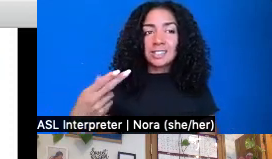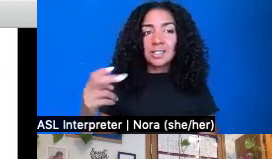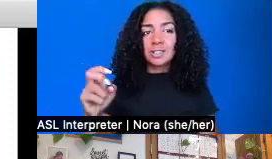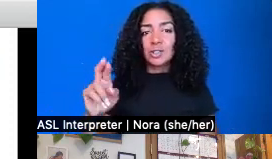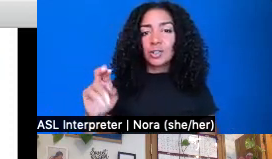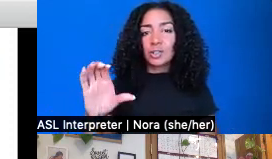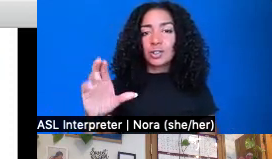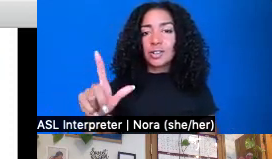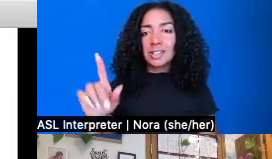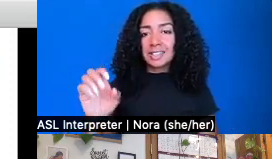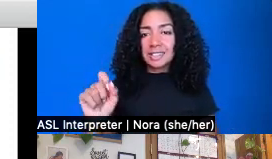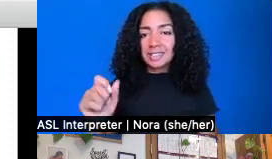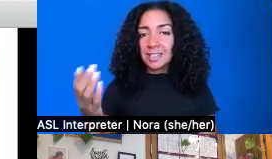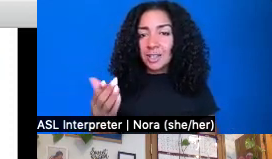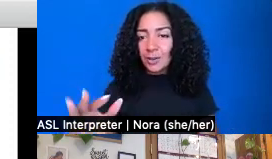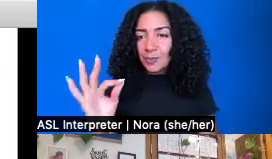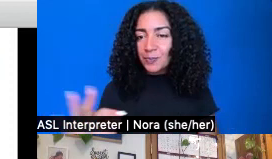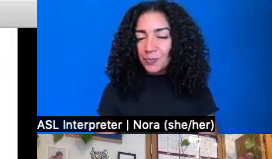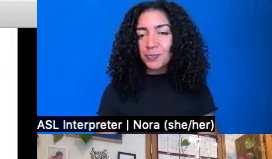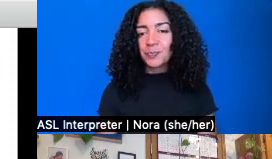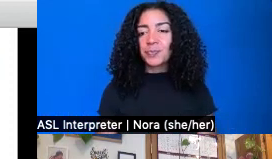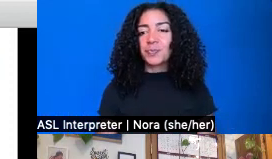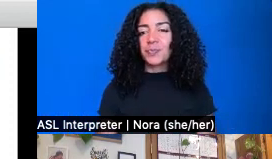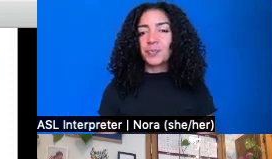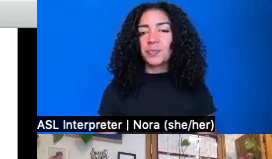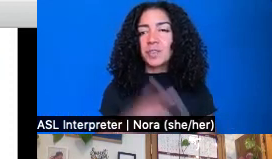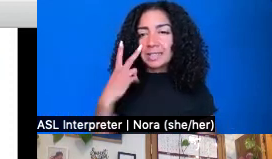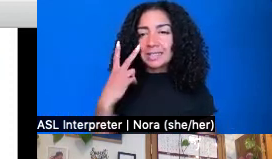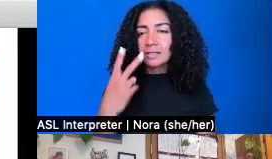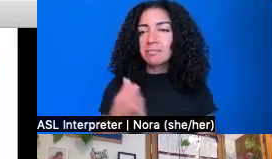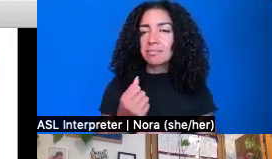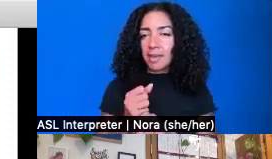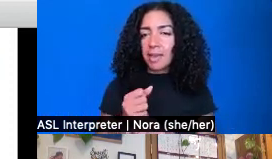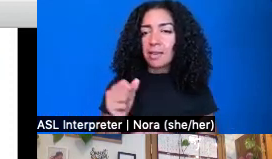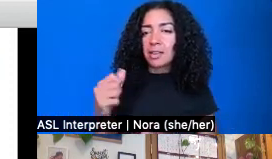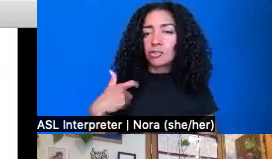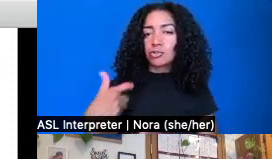Let's see. Let's make him co-host.